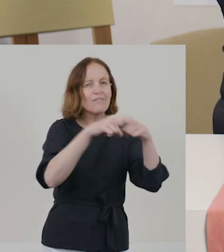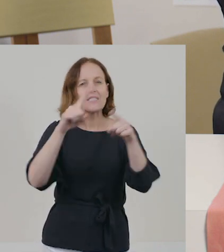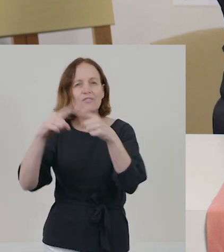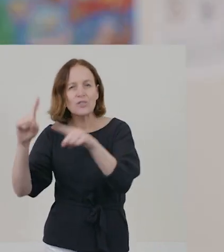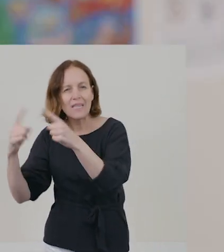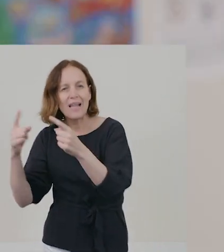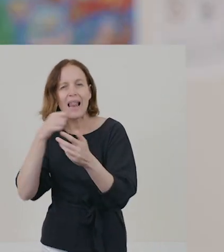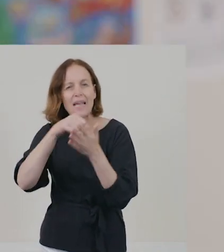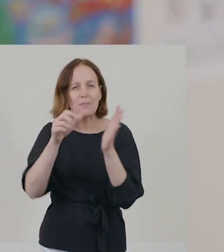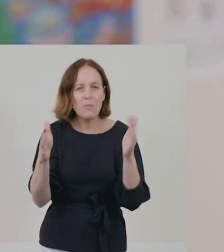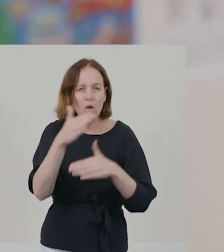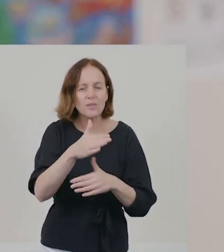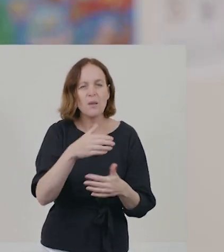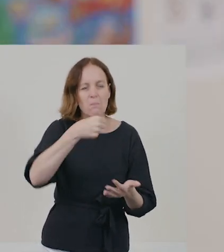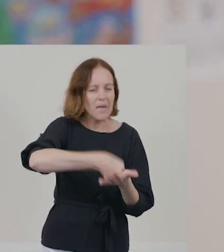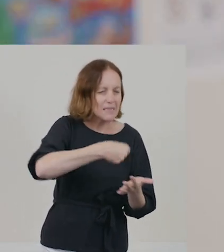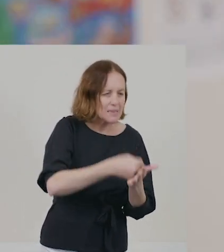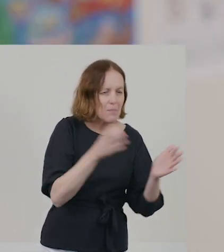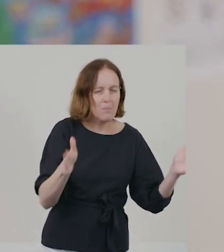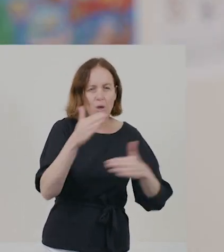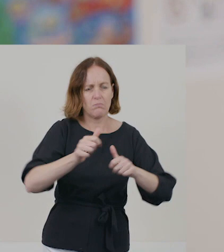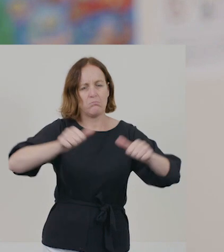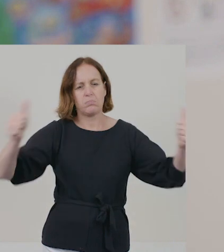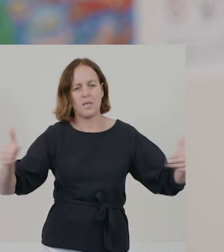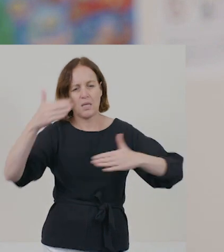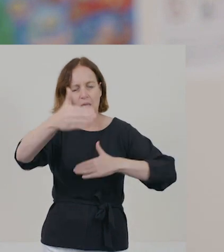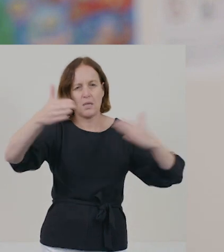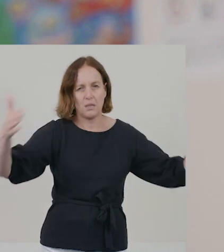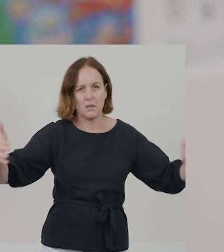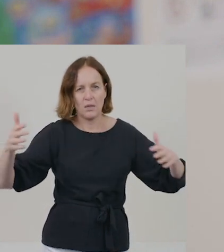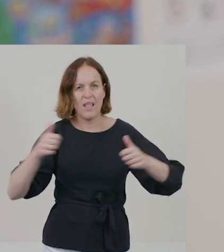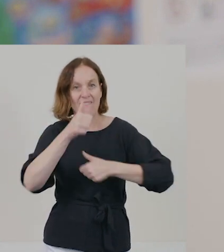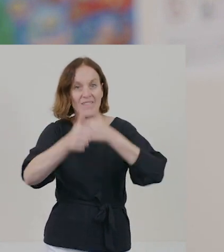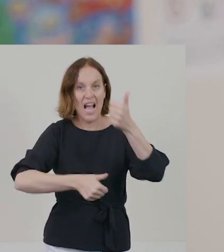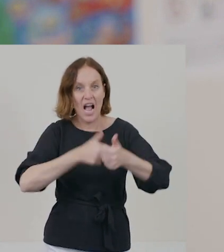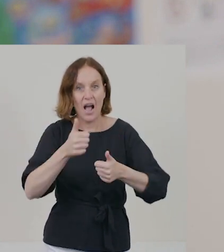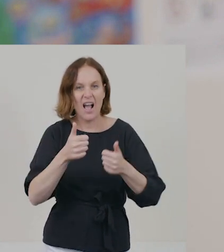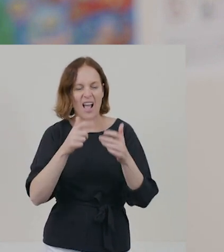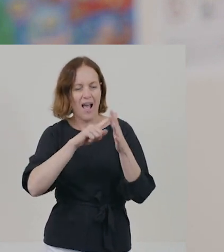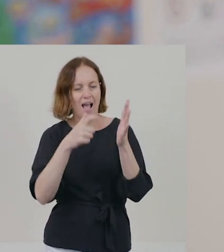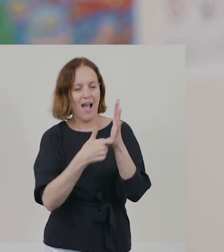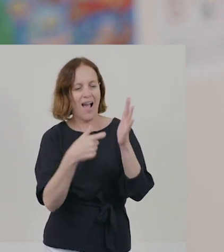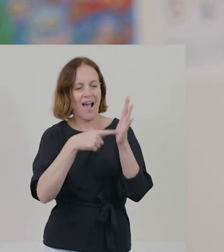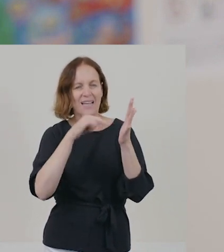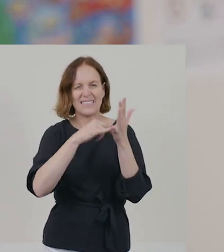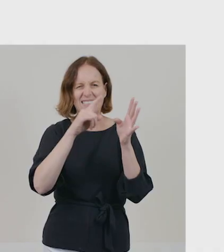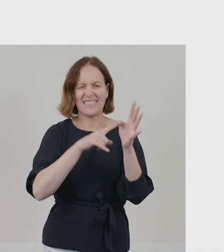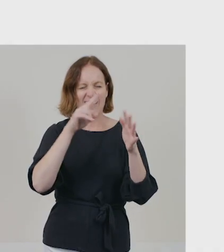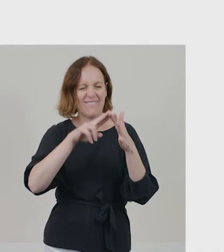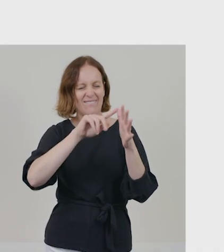letterboxes. The basic box, the Goliath box, the Beast box, and the favourite, the Artsy Fartsy